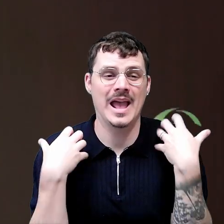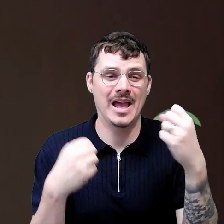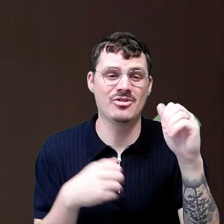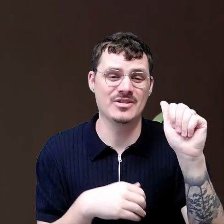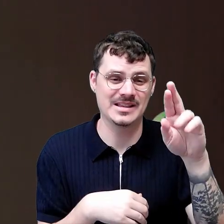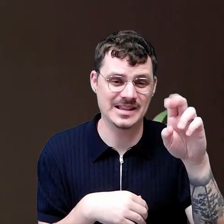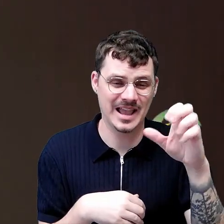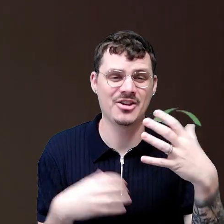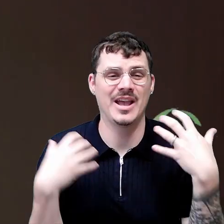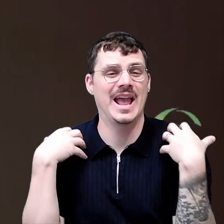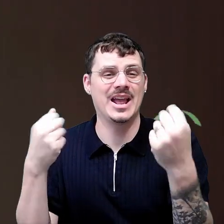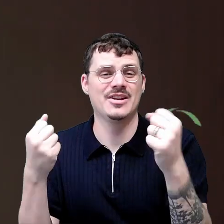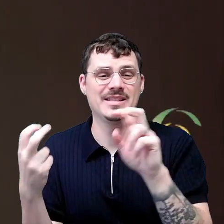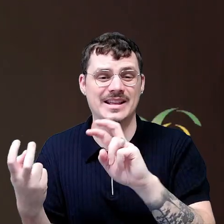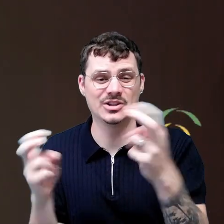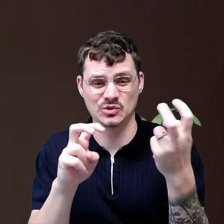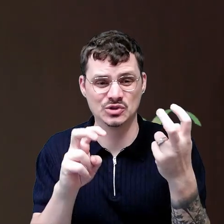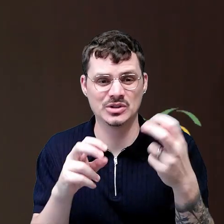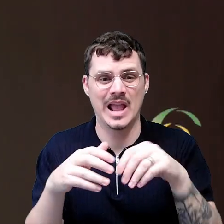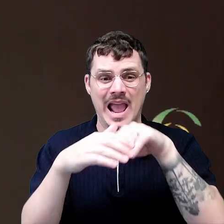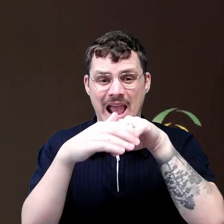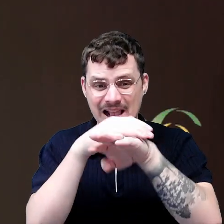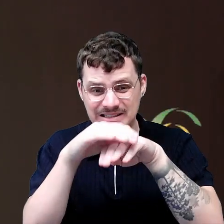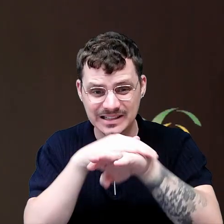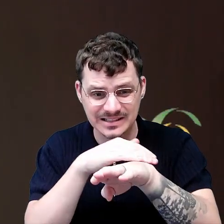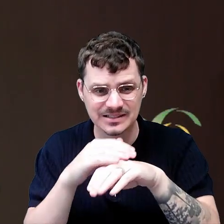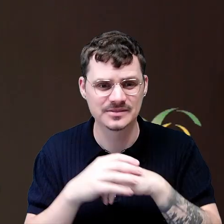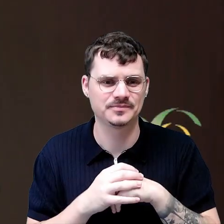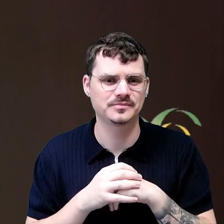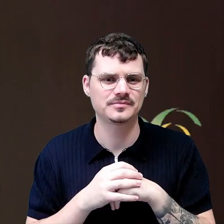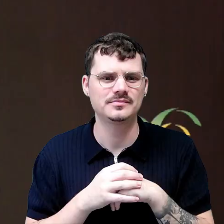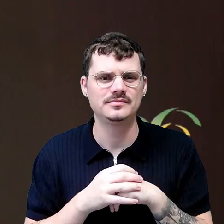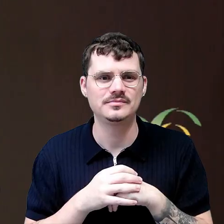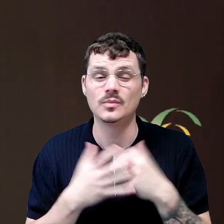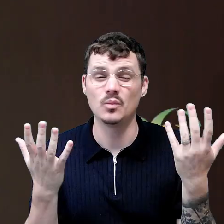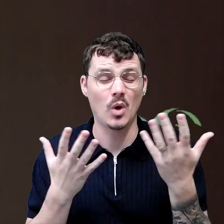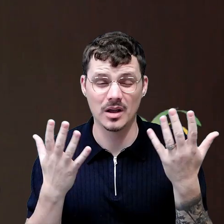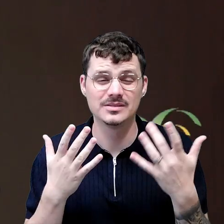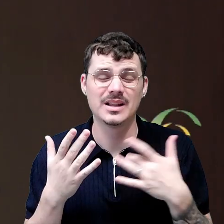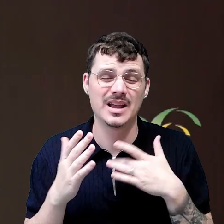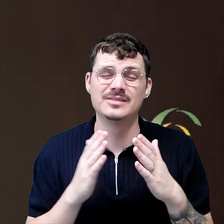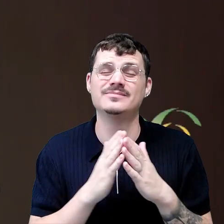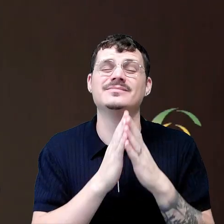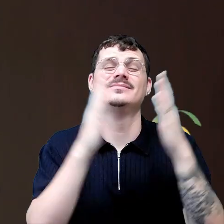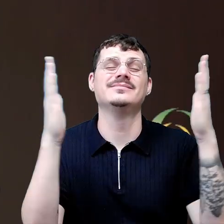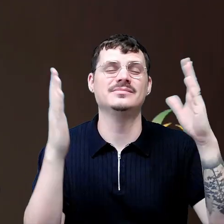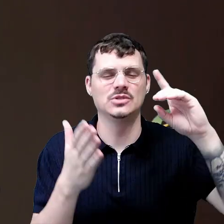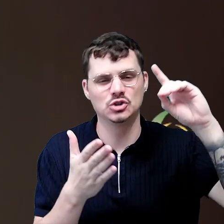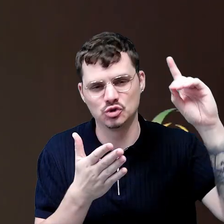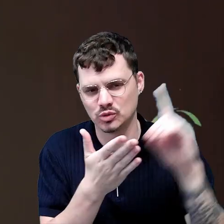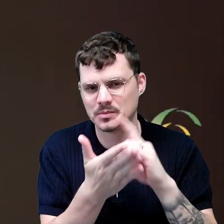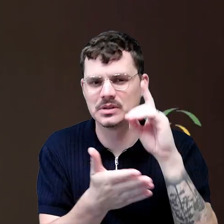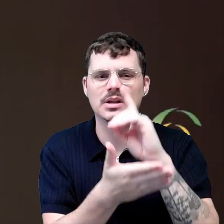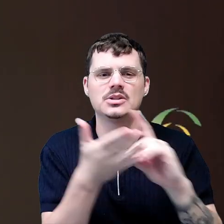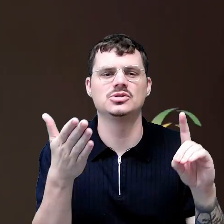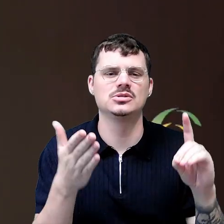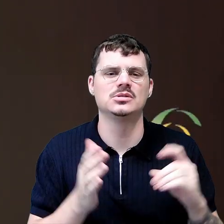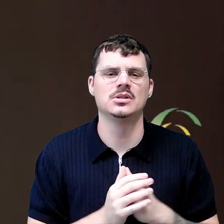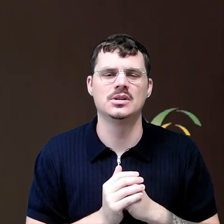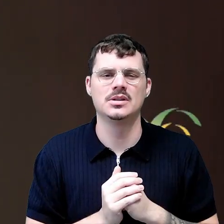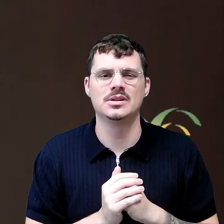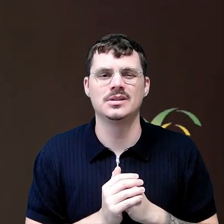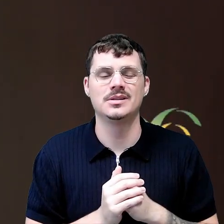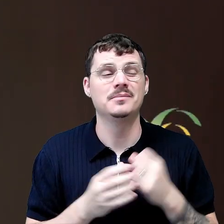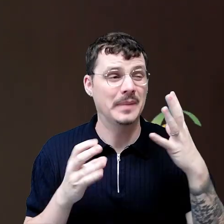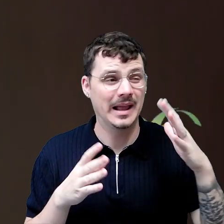healthcare and health issues access, is that there's widespread discrimination, a